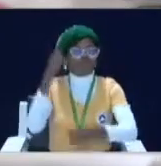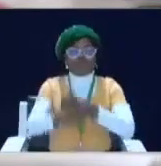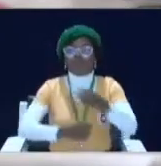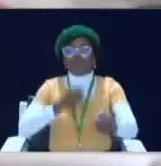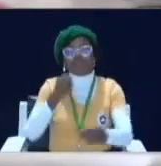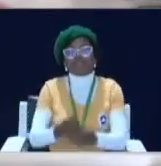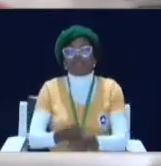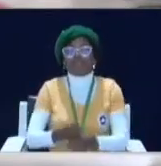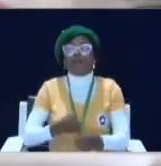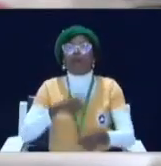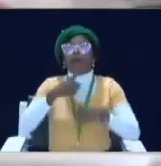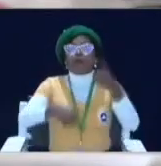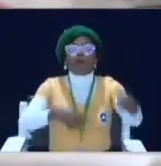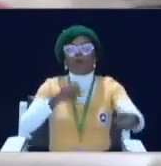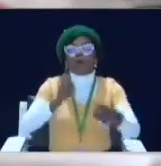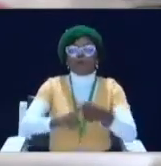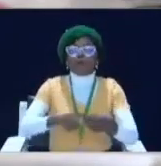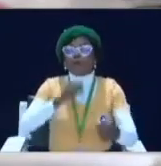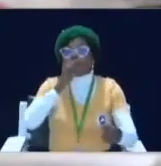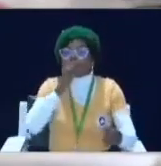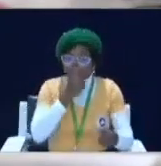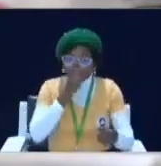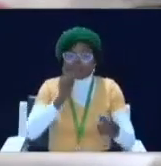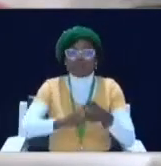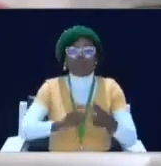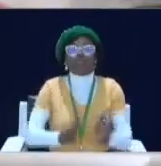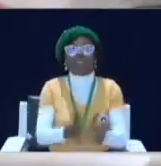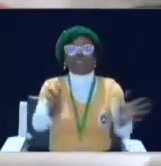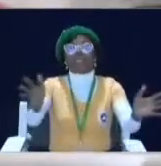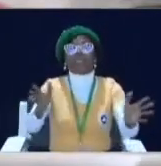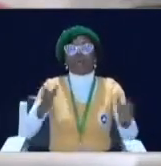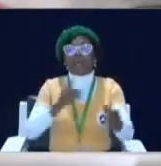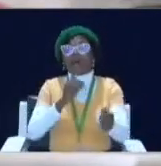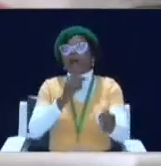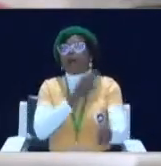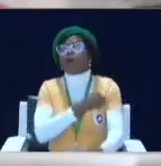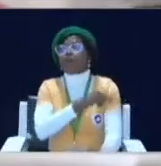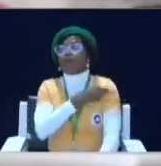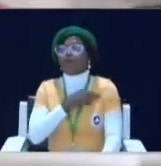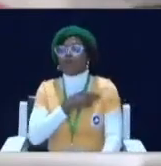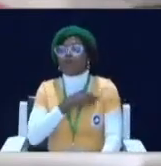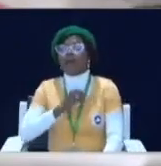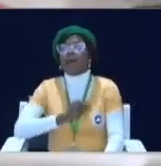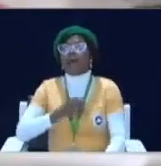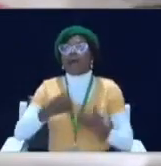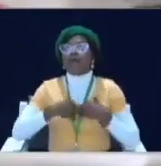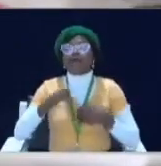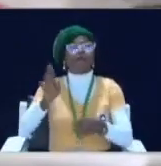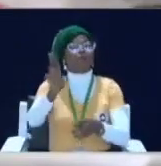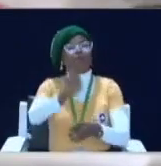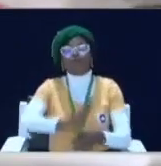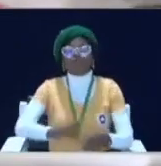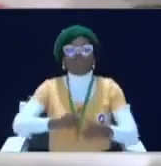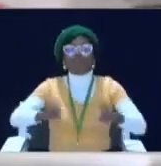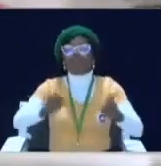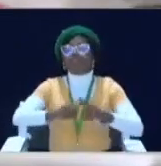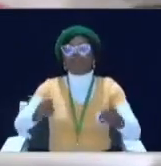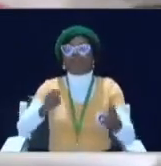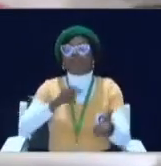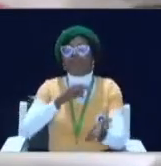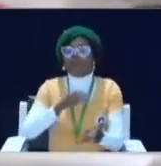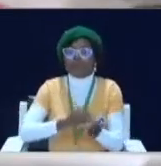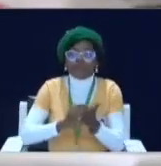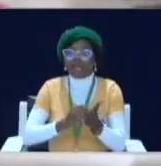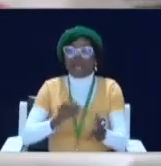going from general to private hospital, using different drugs. At a point, I just stopped using